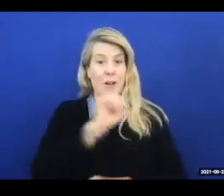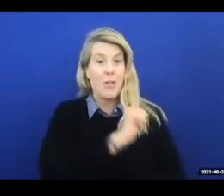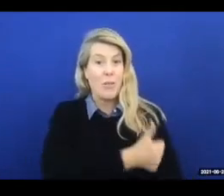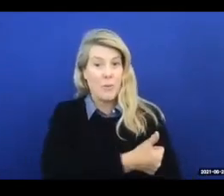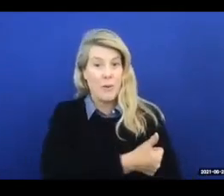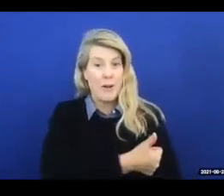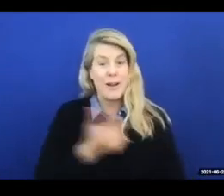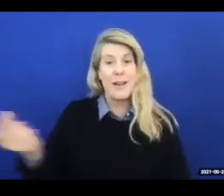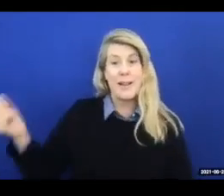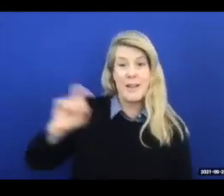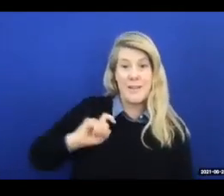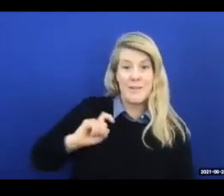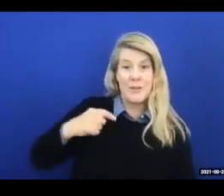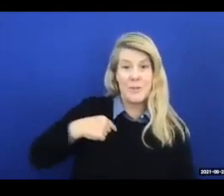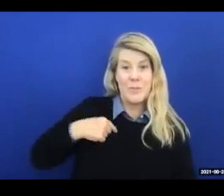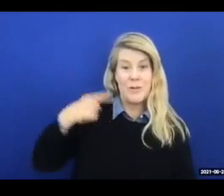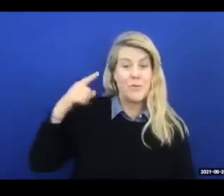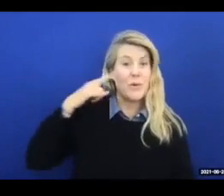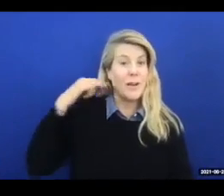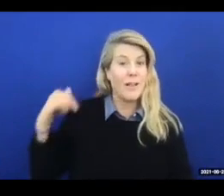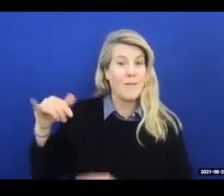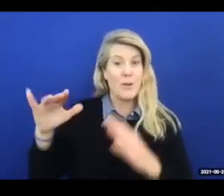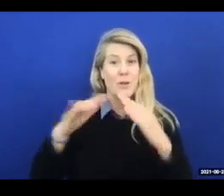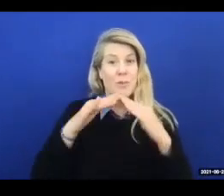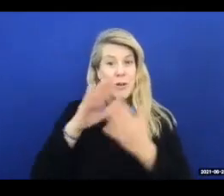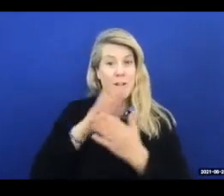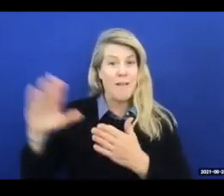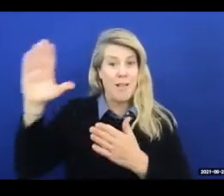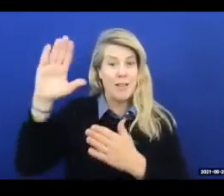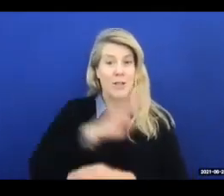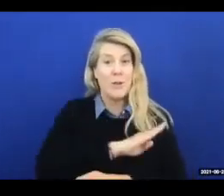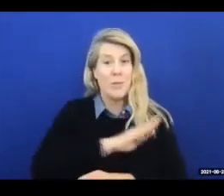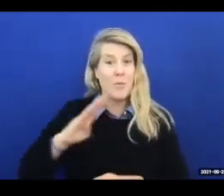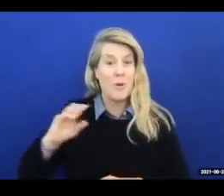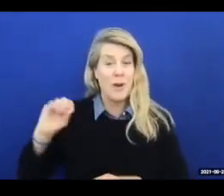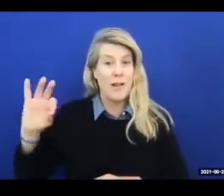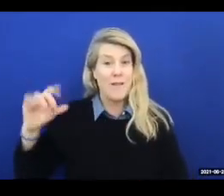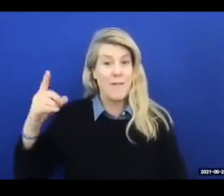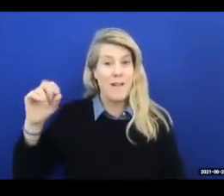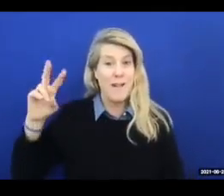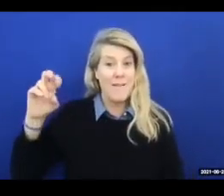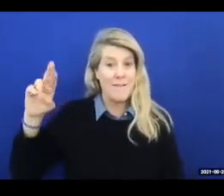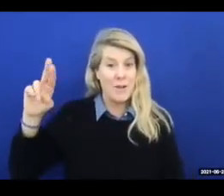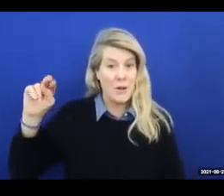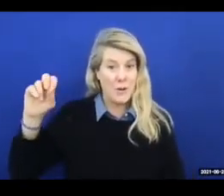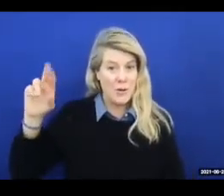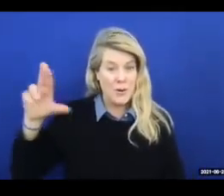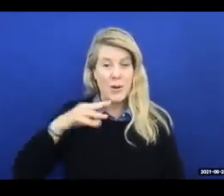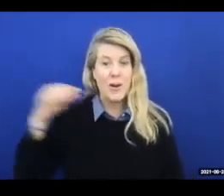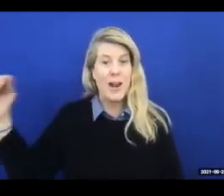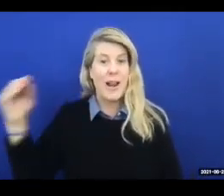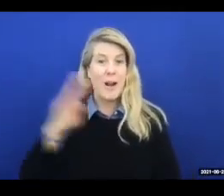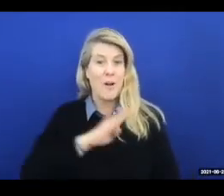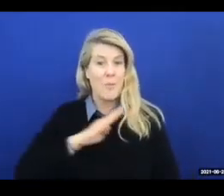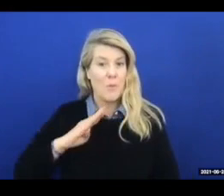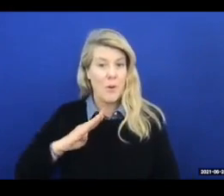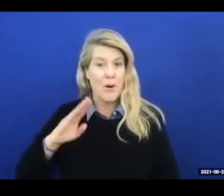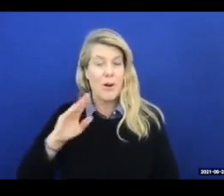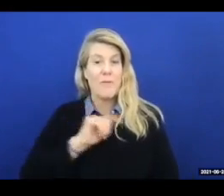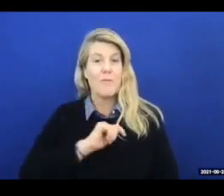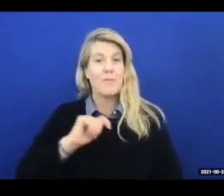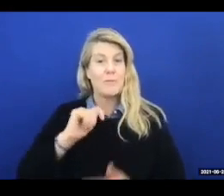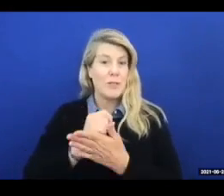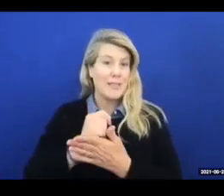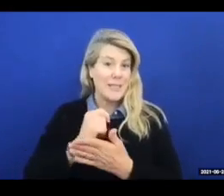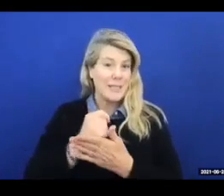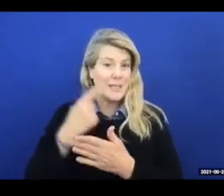in me by the California Community College's Board of Governors and the Board of Trustees of Santa Monica